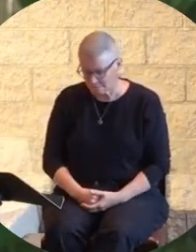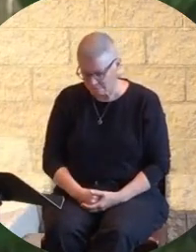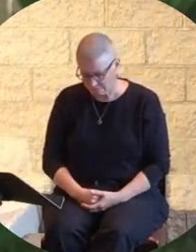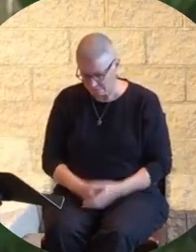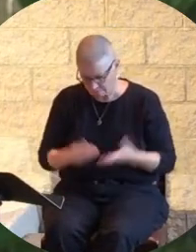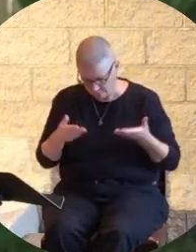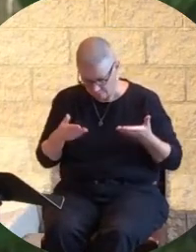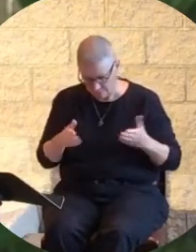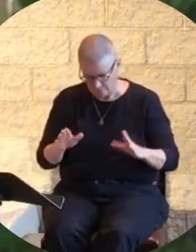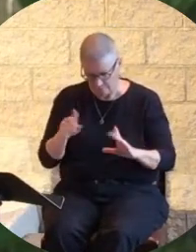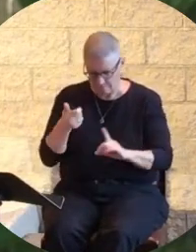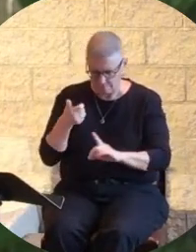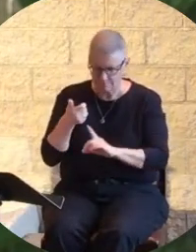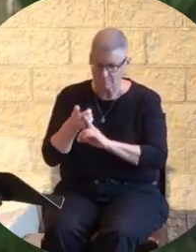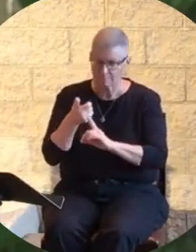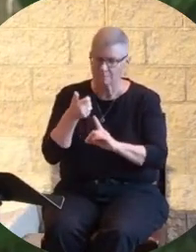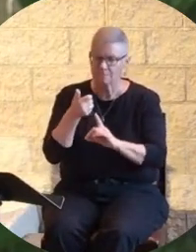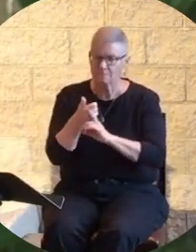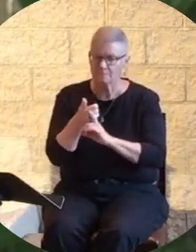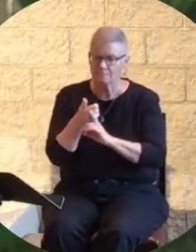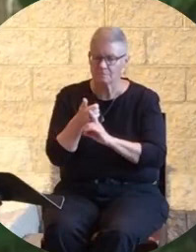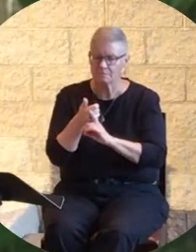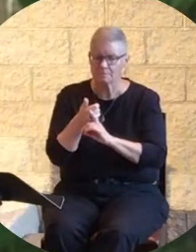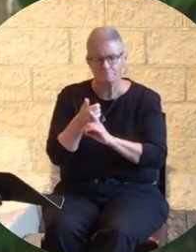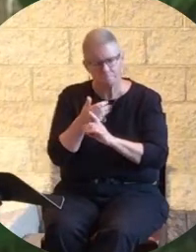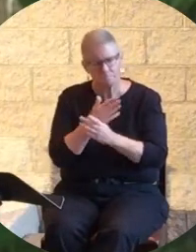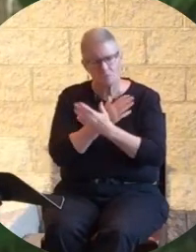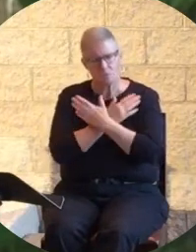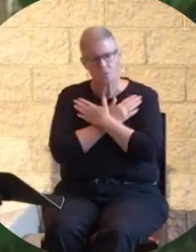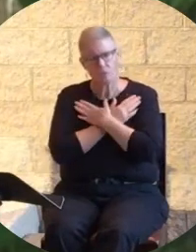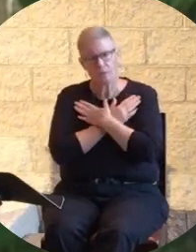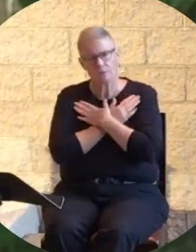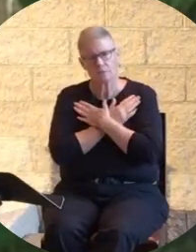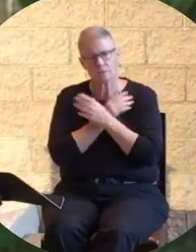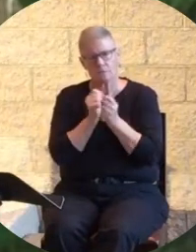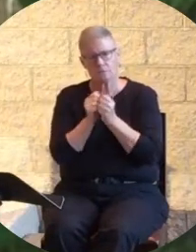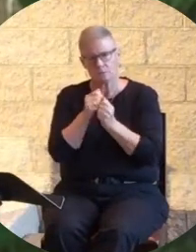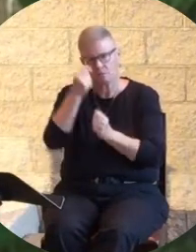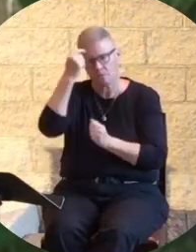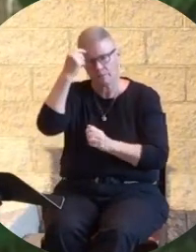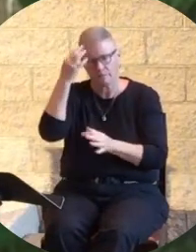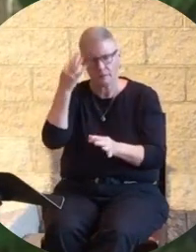Allow yourself to rest with faith